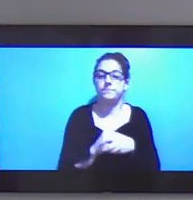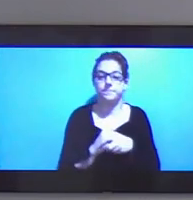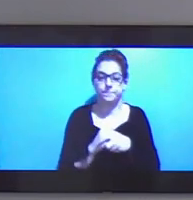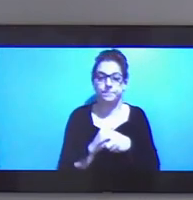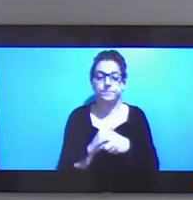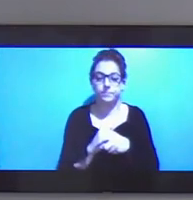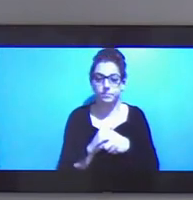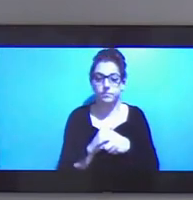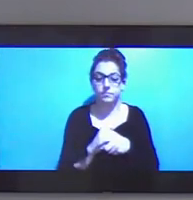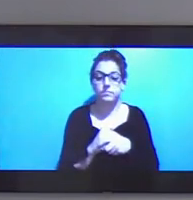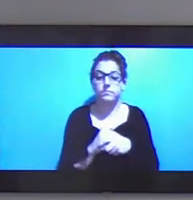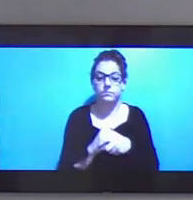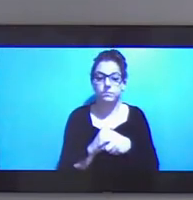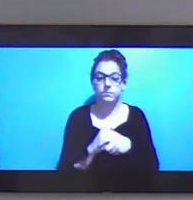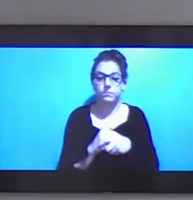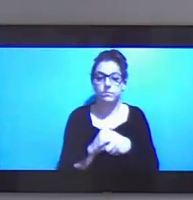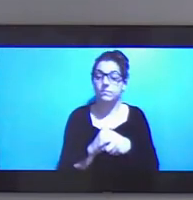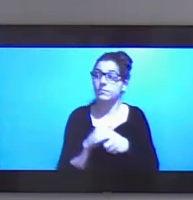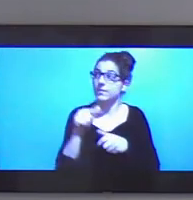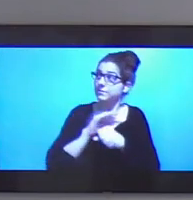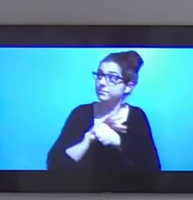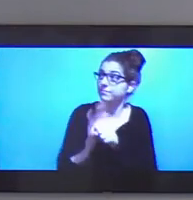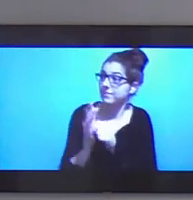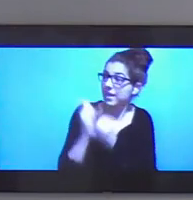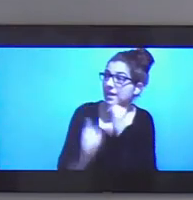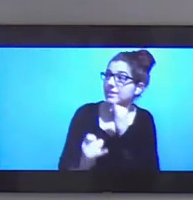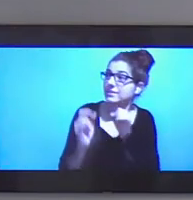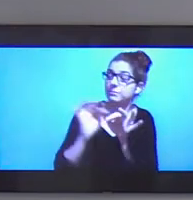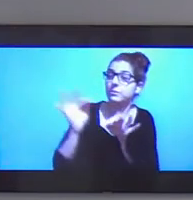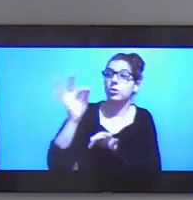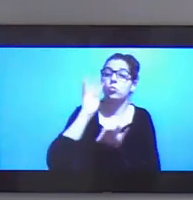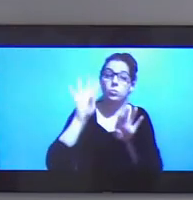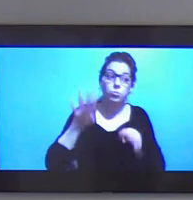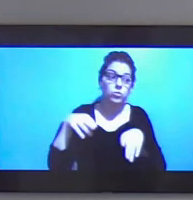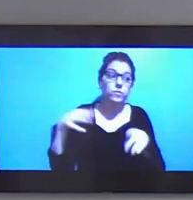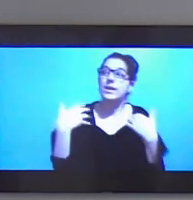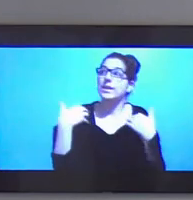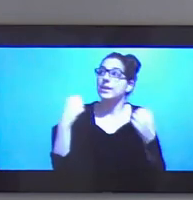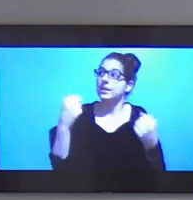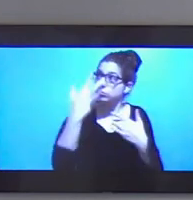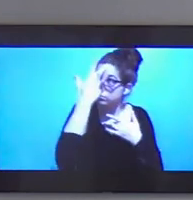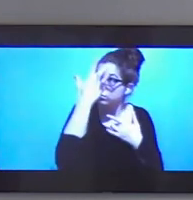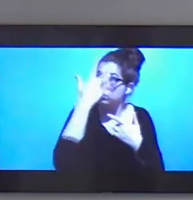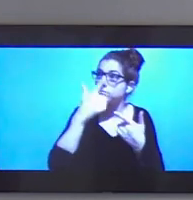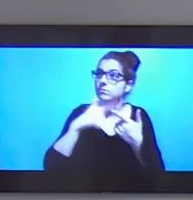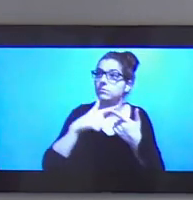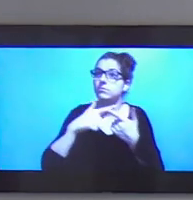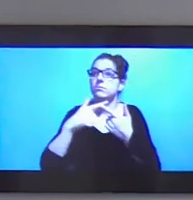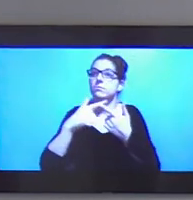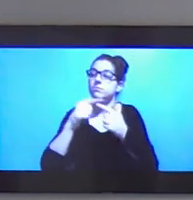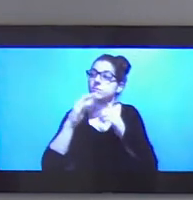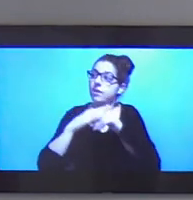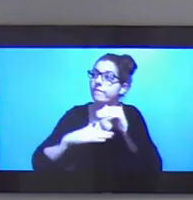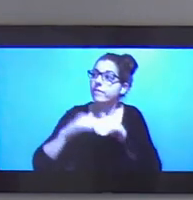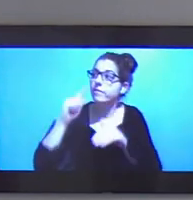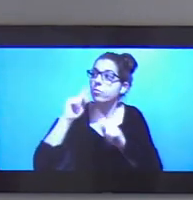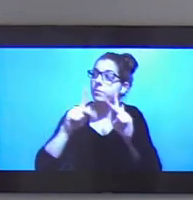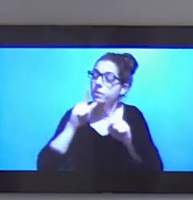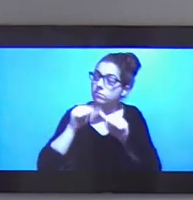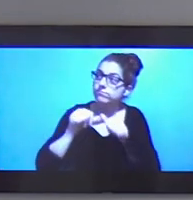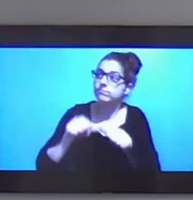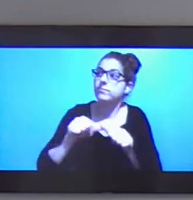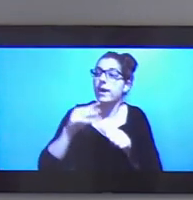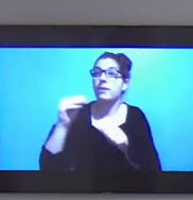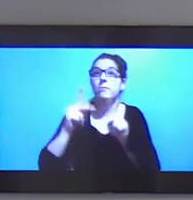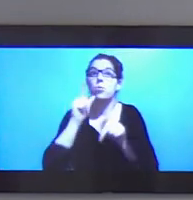For an end to this pandemic, that the Spirit will bring healing to the ill, shelter to the vulnerable, and perseverance to those working on a